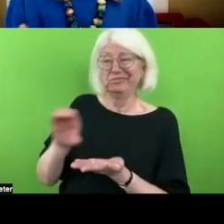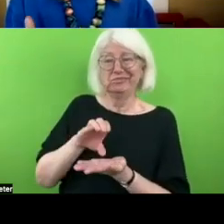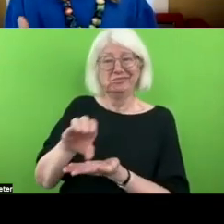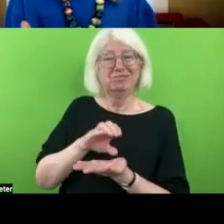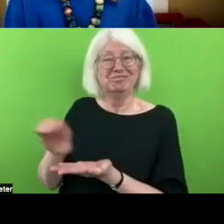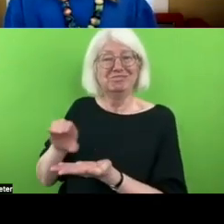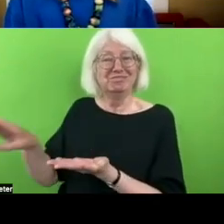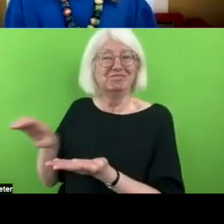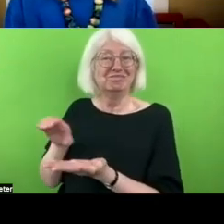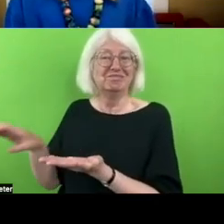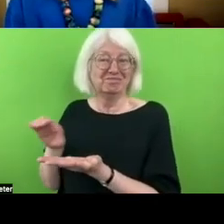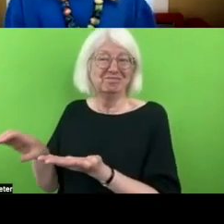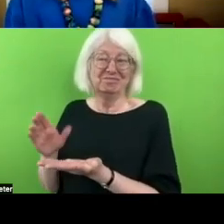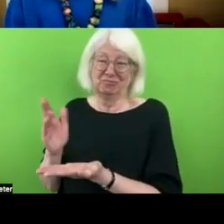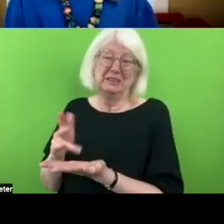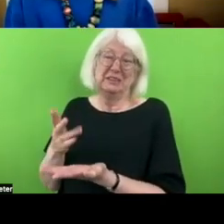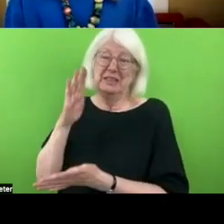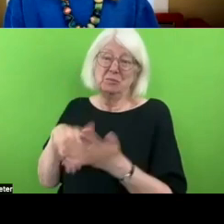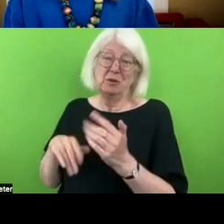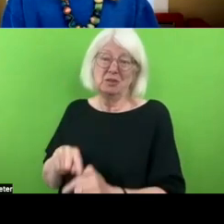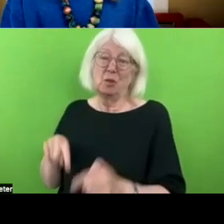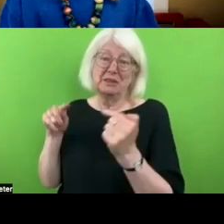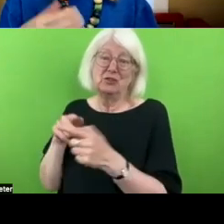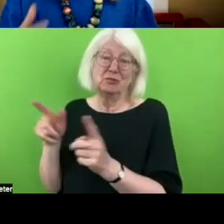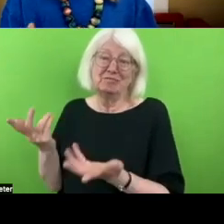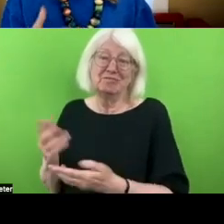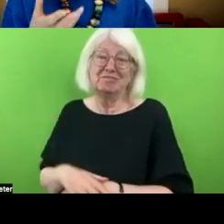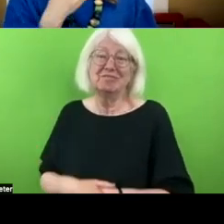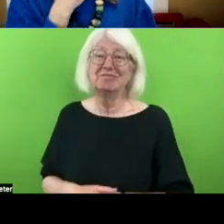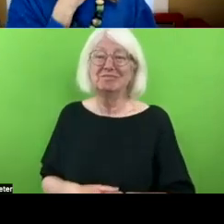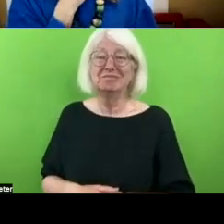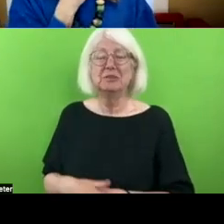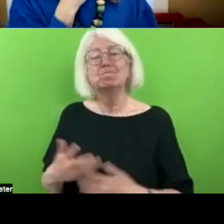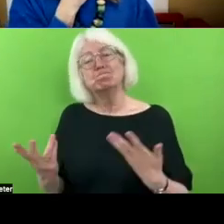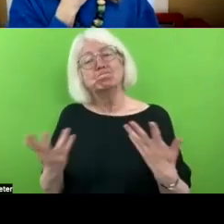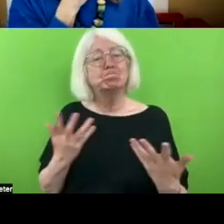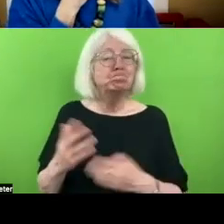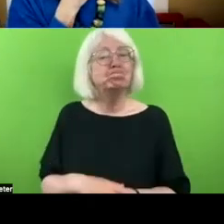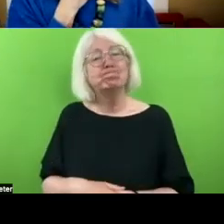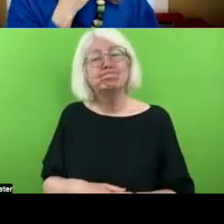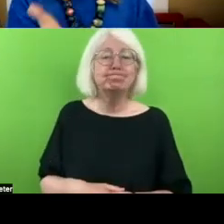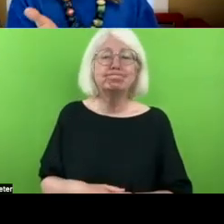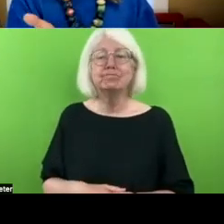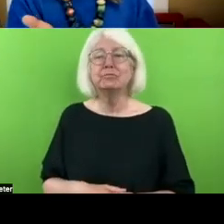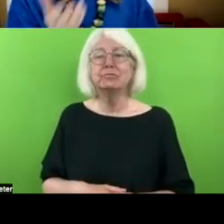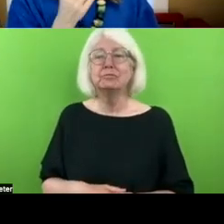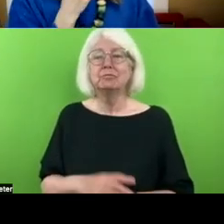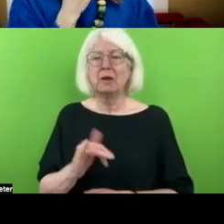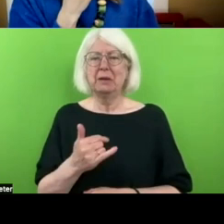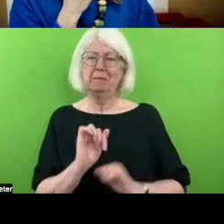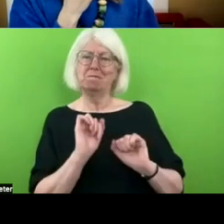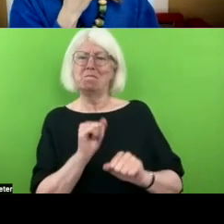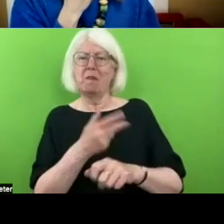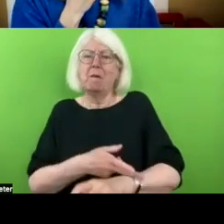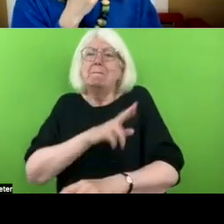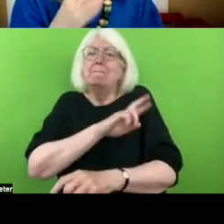an experience of competition for power. So interesting perhaps to wonder whether the bishop's experience, the